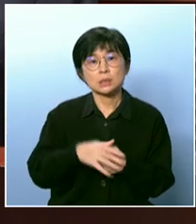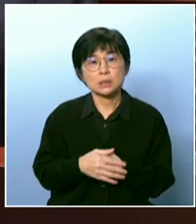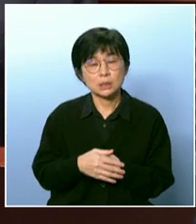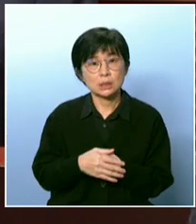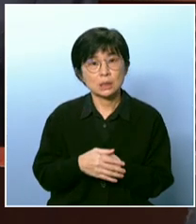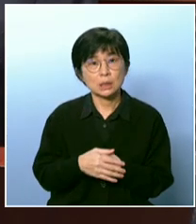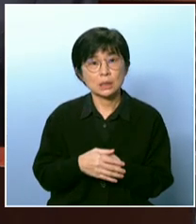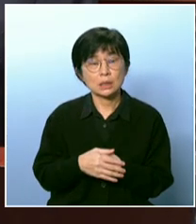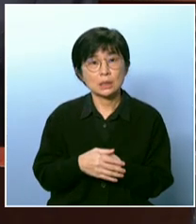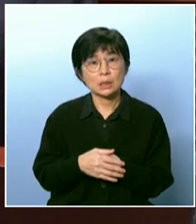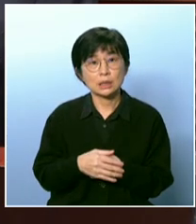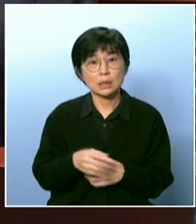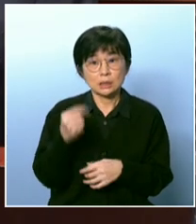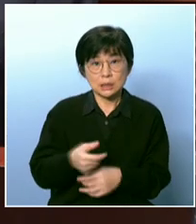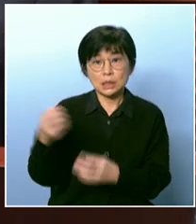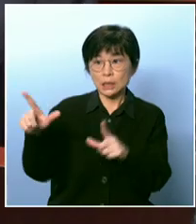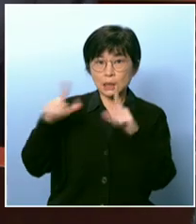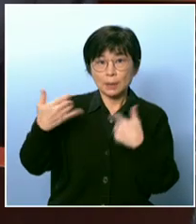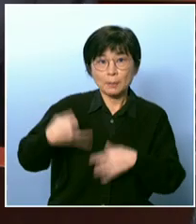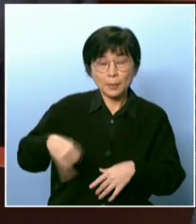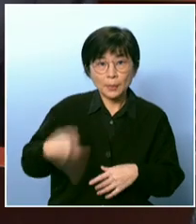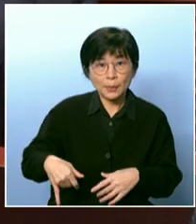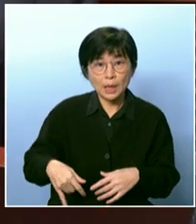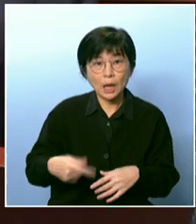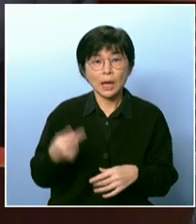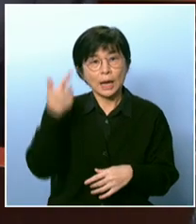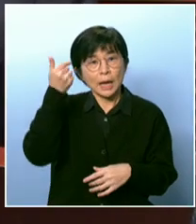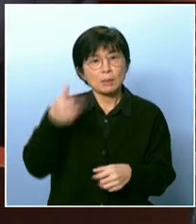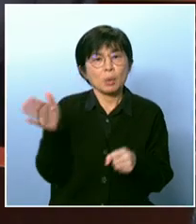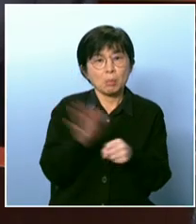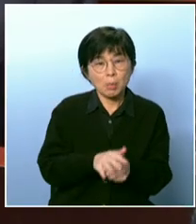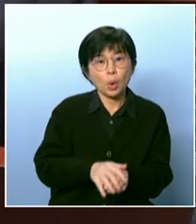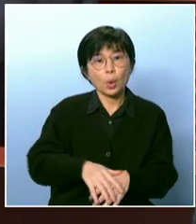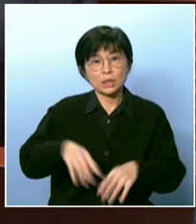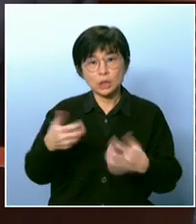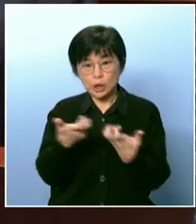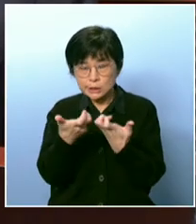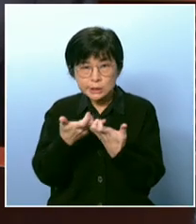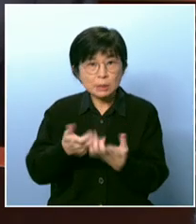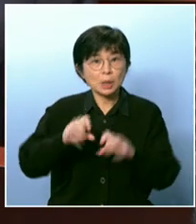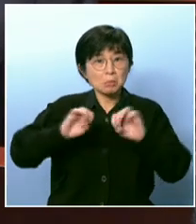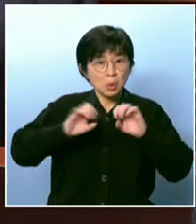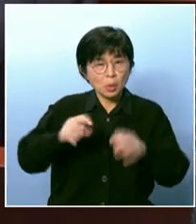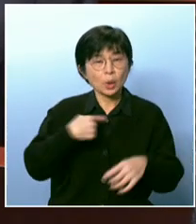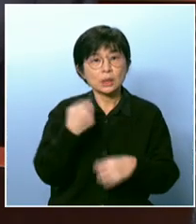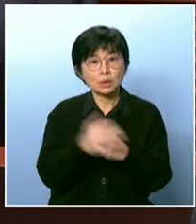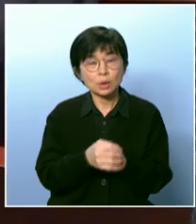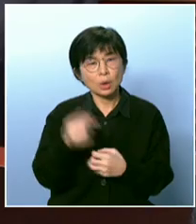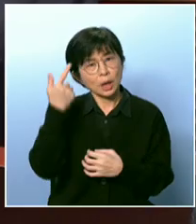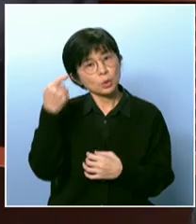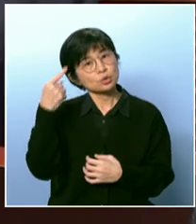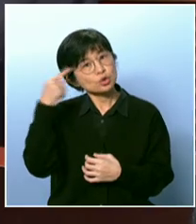have a simple follow-up, if you allow it. Sure. I want to ask, there is a requirement of 14